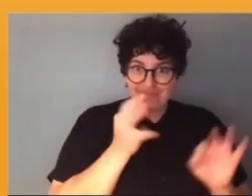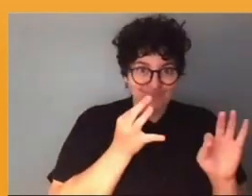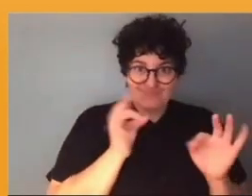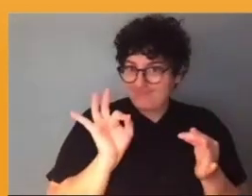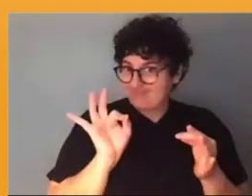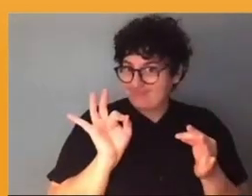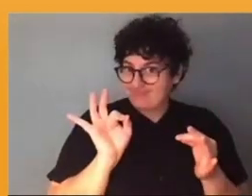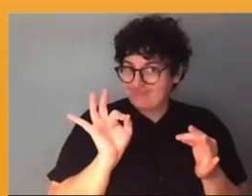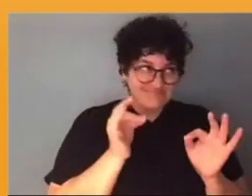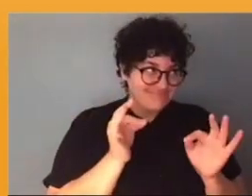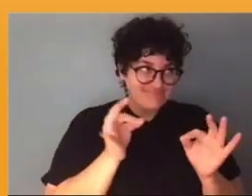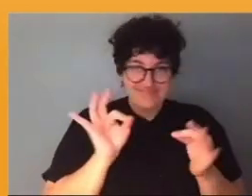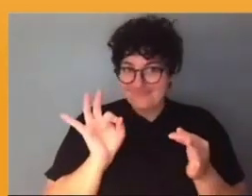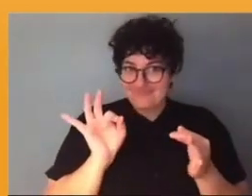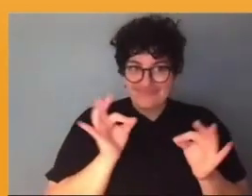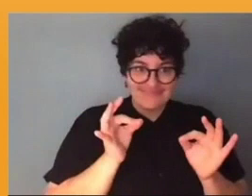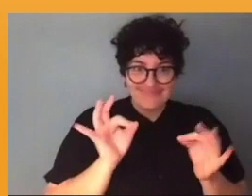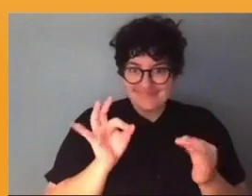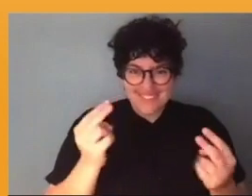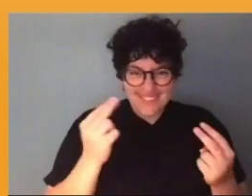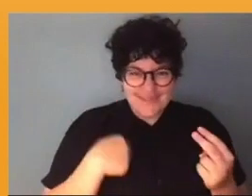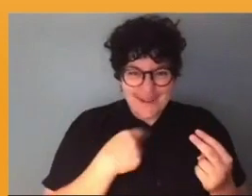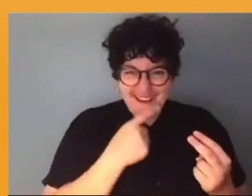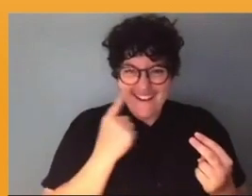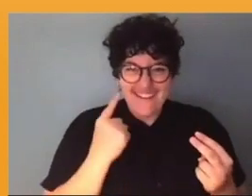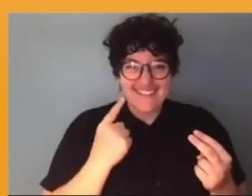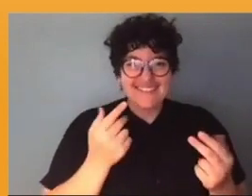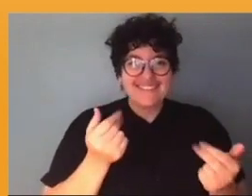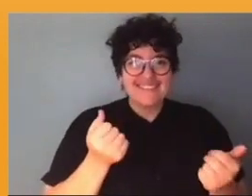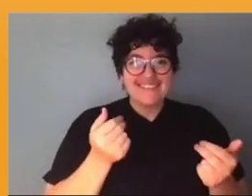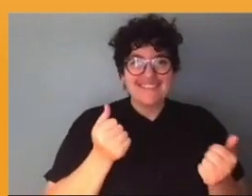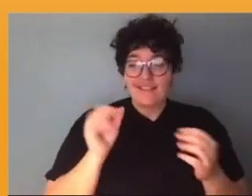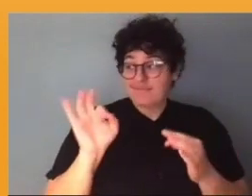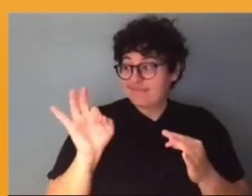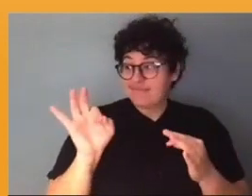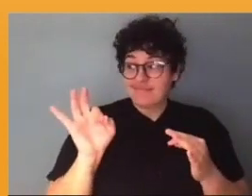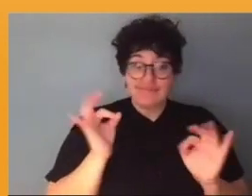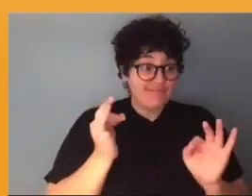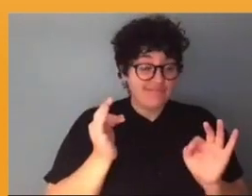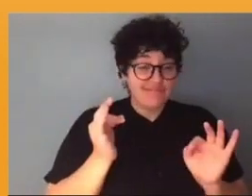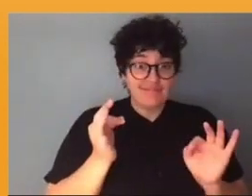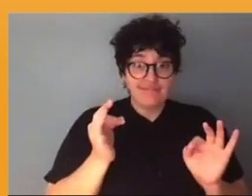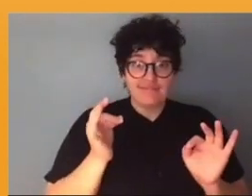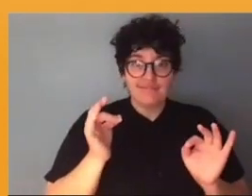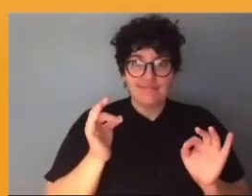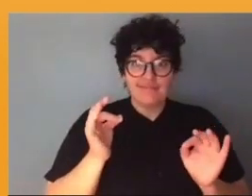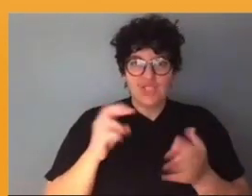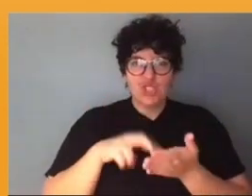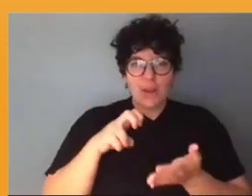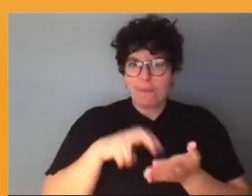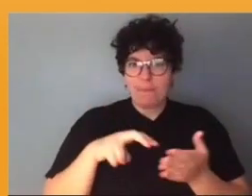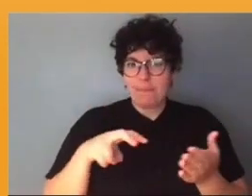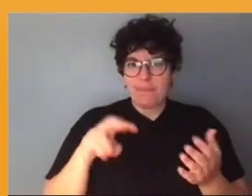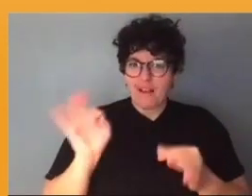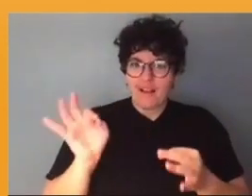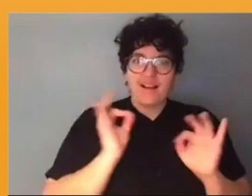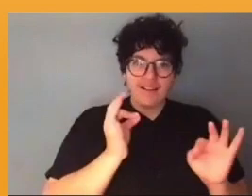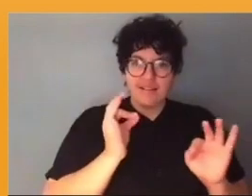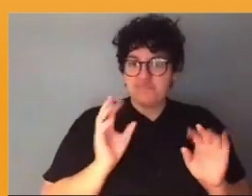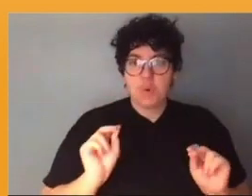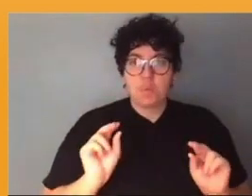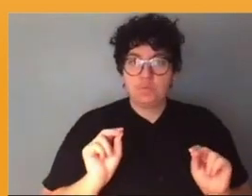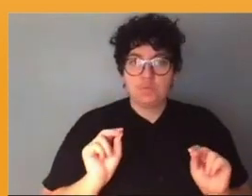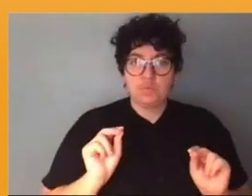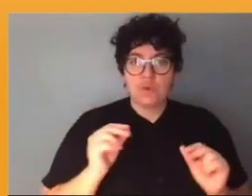if you could see my eyeballs, it doesn't jump from one to the other. There's an invisible